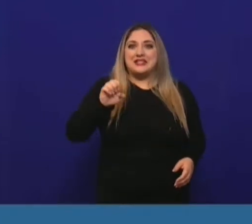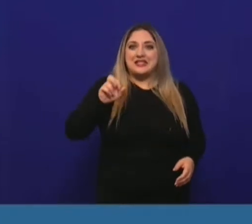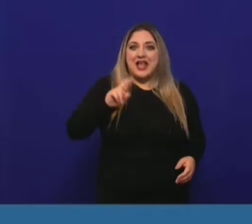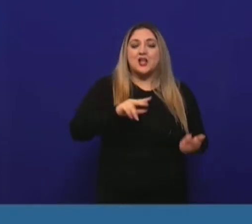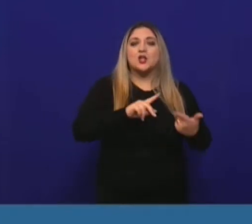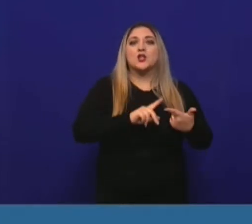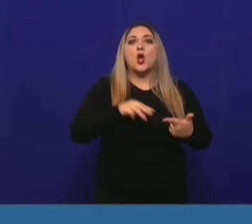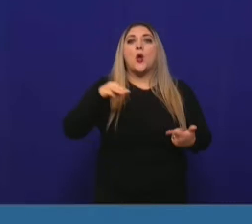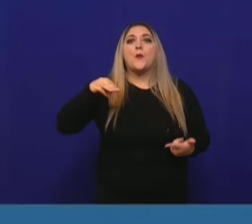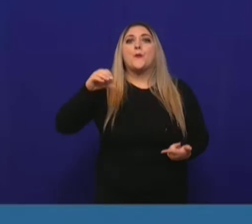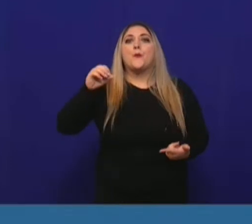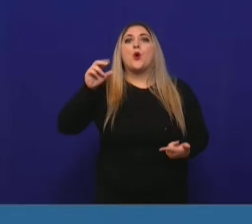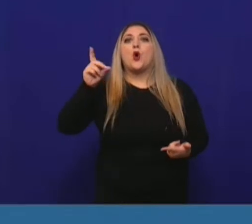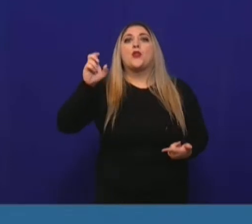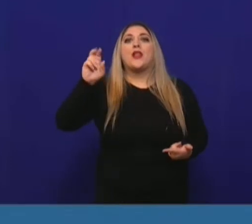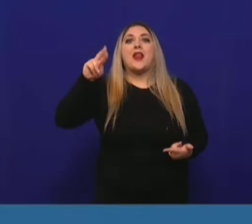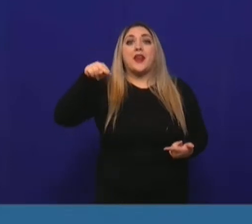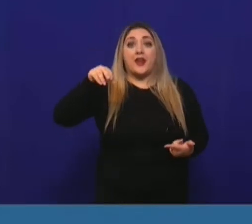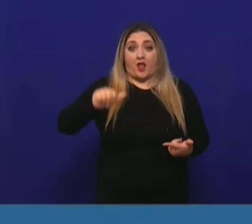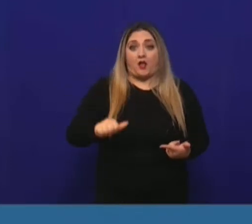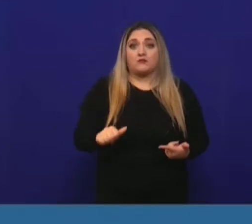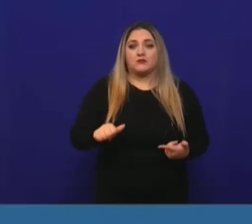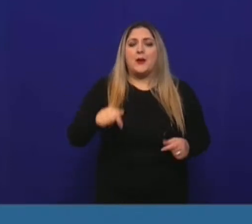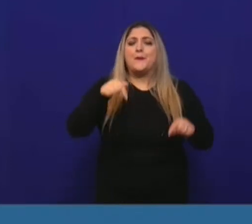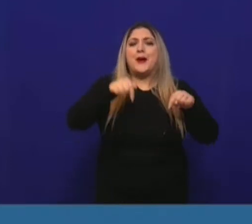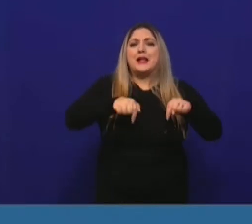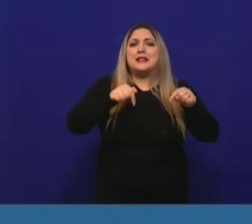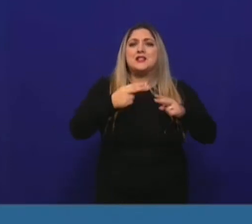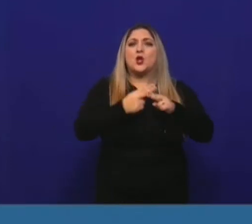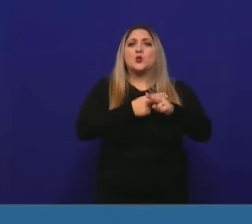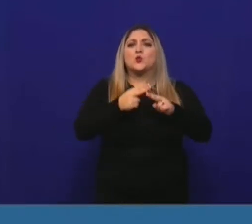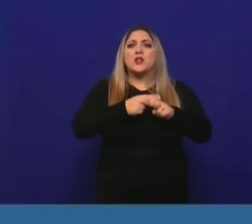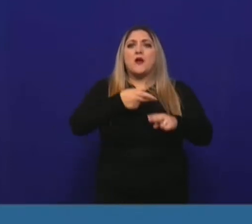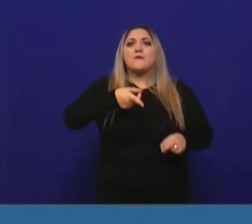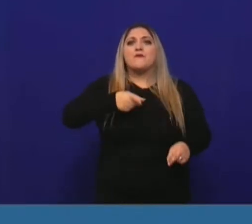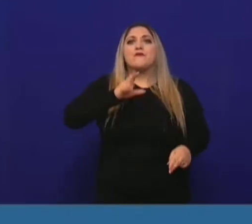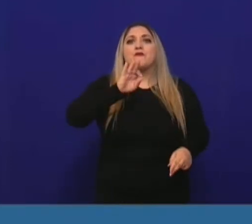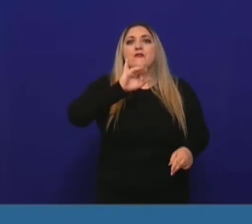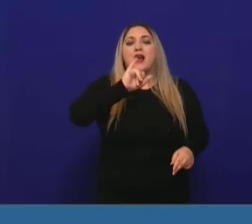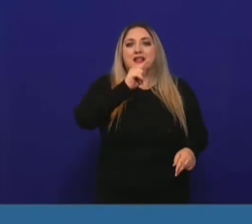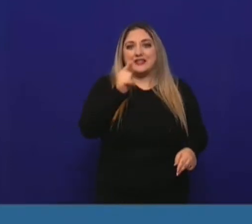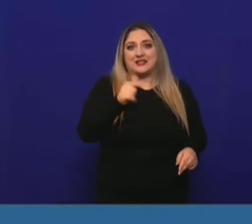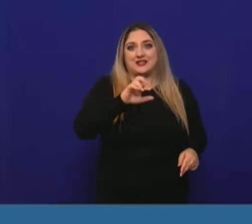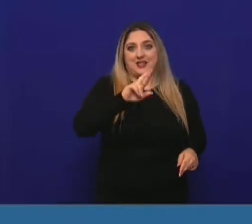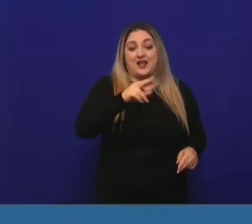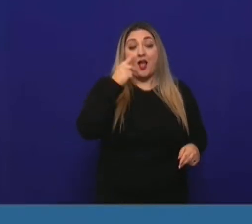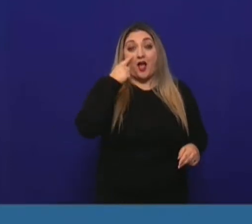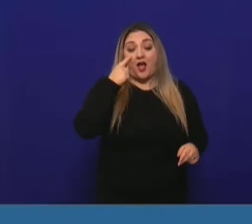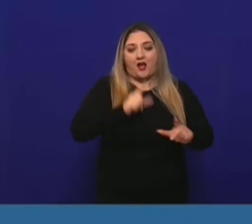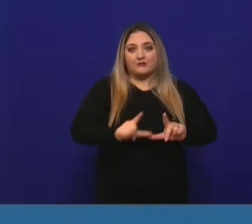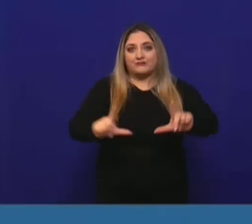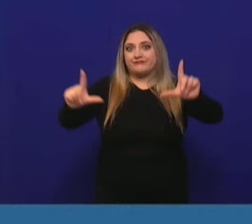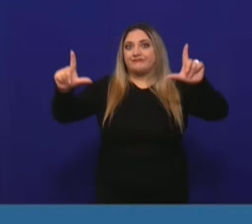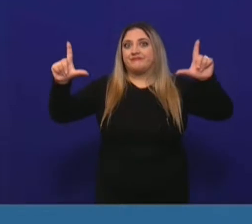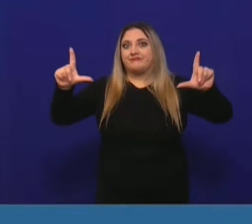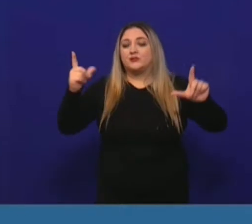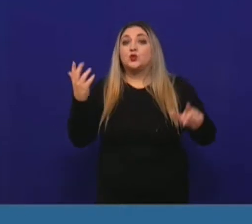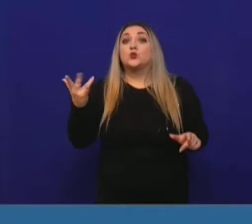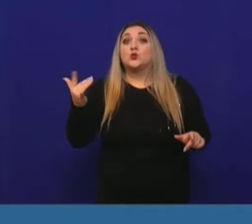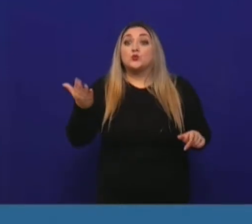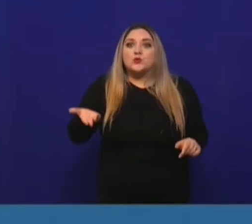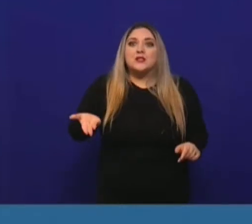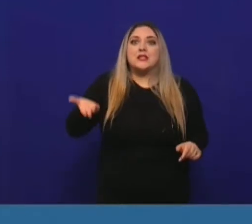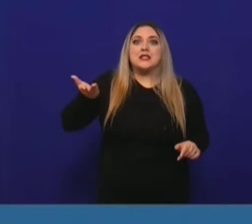bħalissa it-tilqim li qegħdin nużaw huwa dak tal-Pfizer u bħalma qegħdin taraw hawnhekk aħna dejjem bqajna nżidu l-ammont